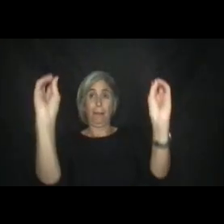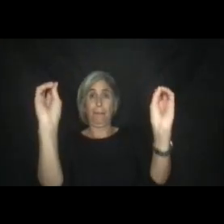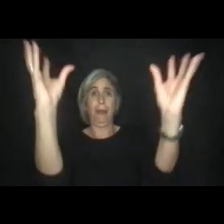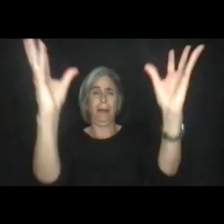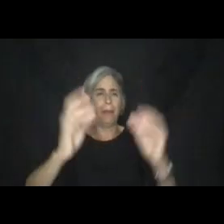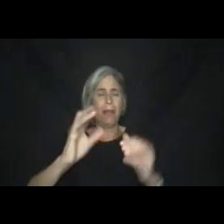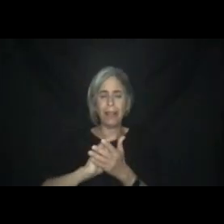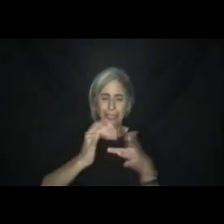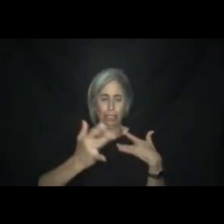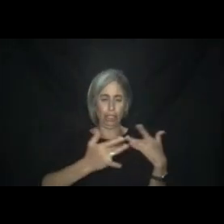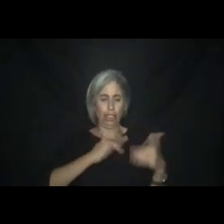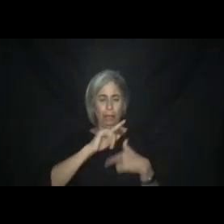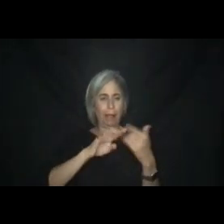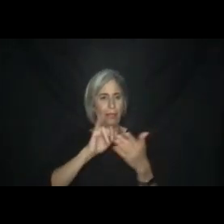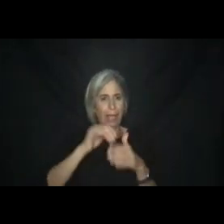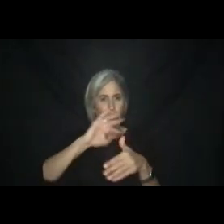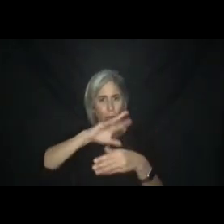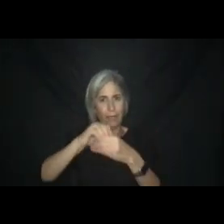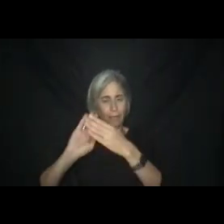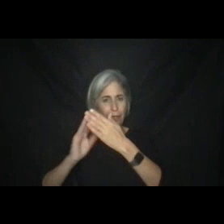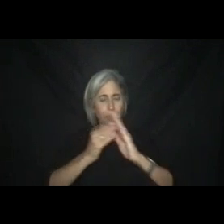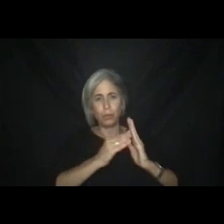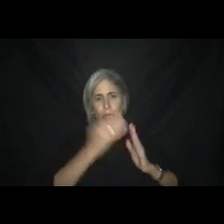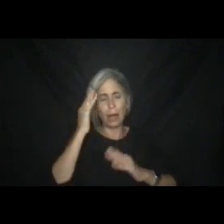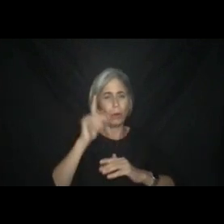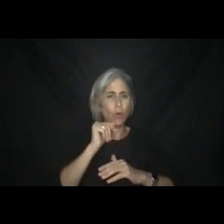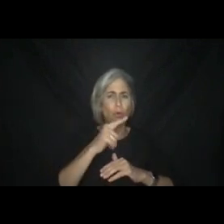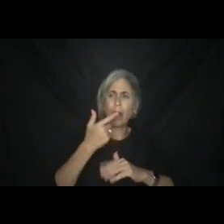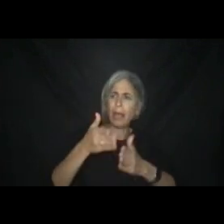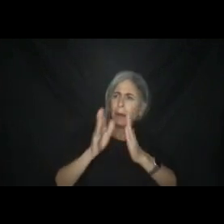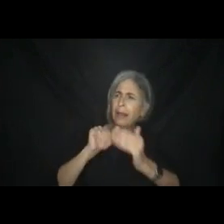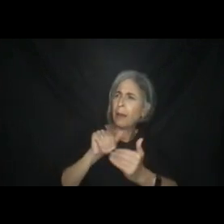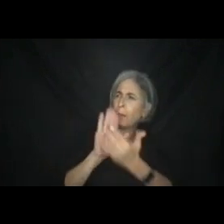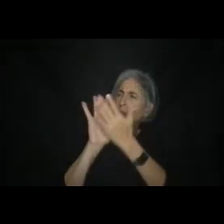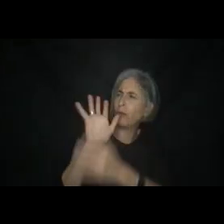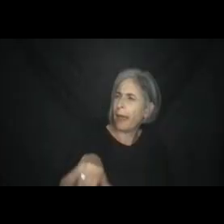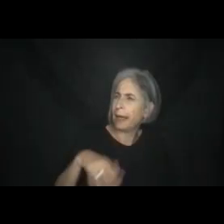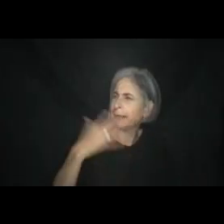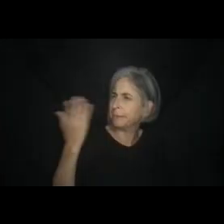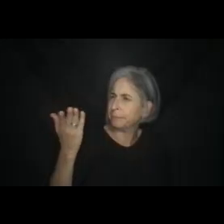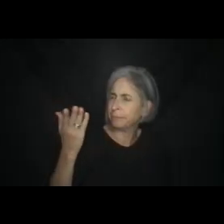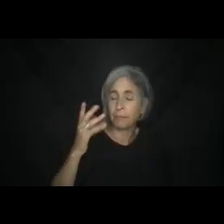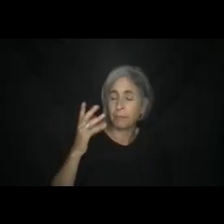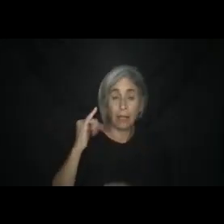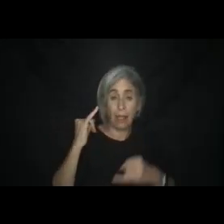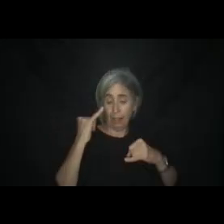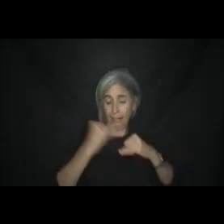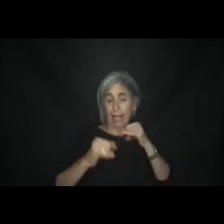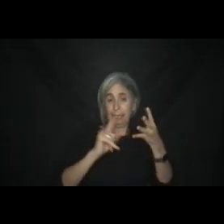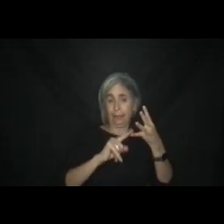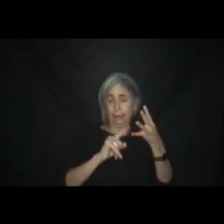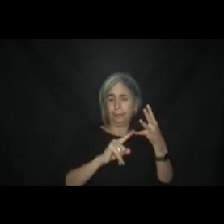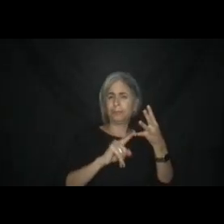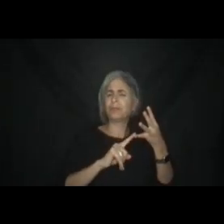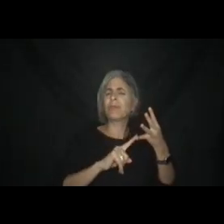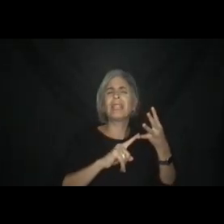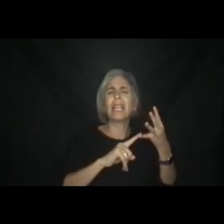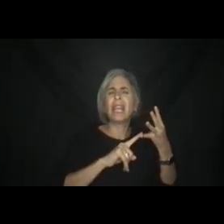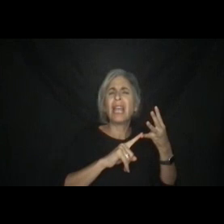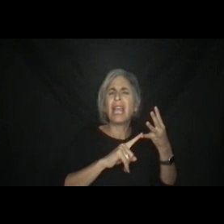was in community. So I don't know who I'll go to for that. And then lastly, is there any